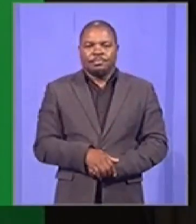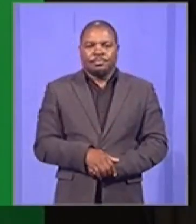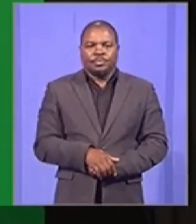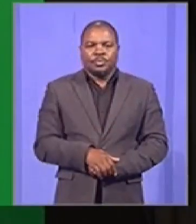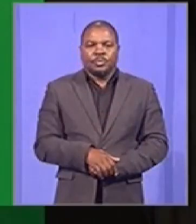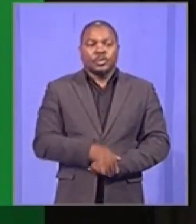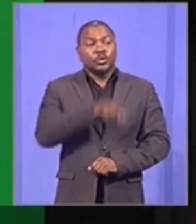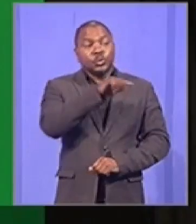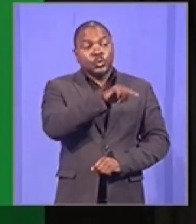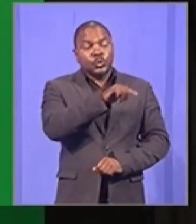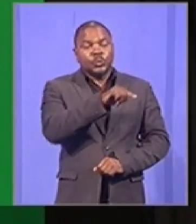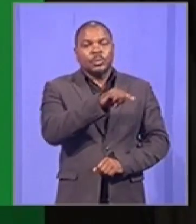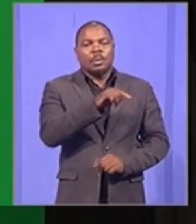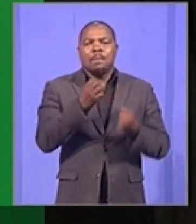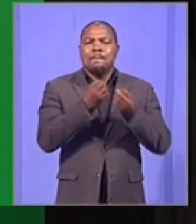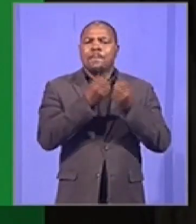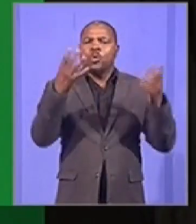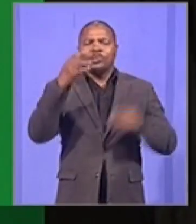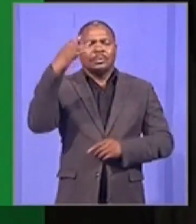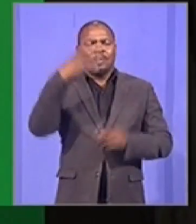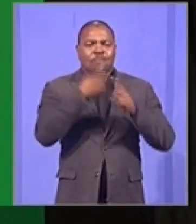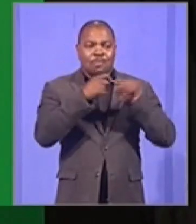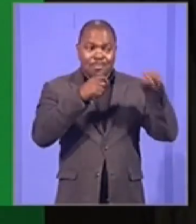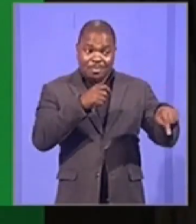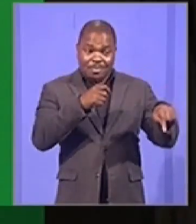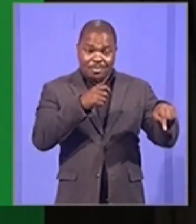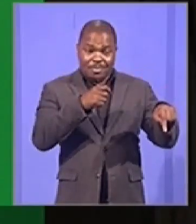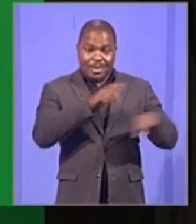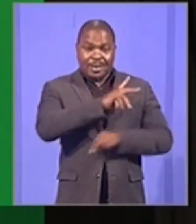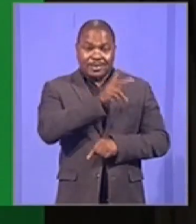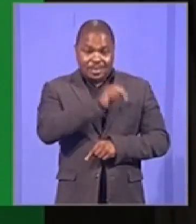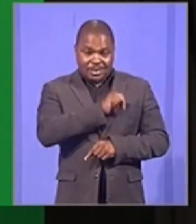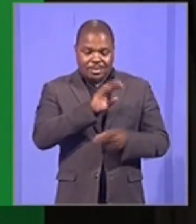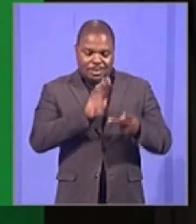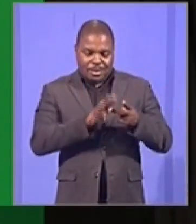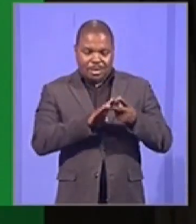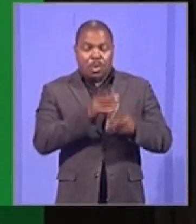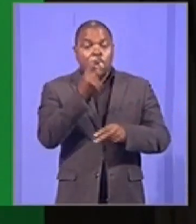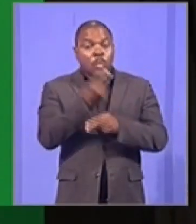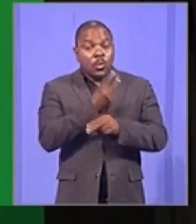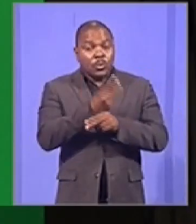You gave us most distinctions as a province, but you also